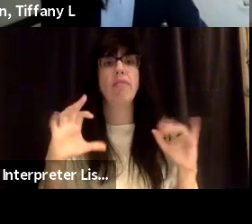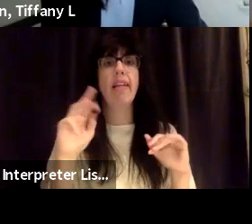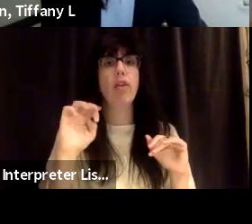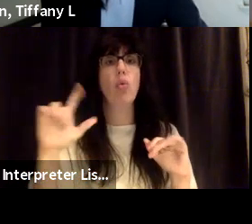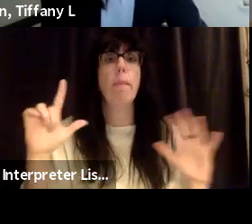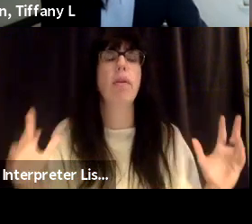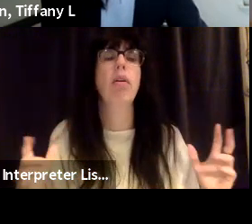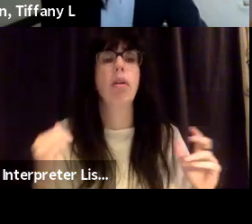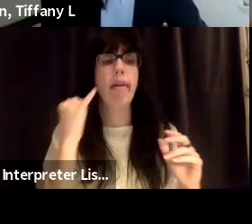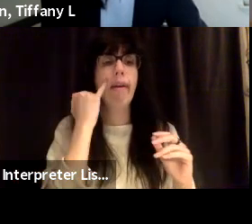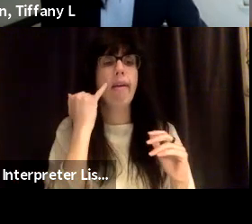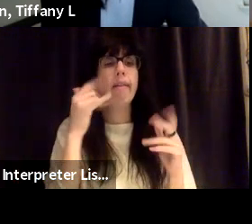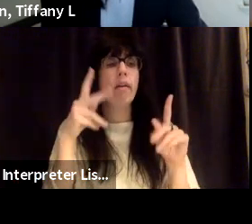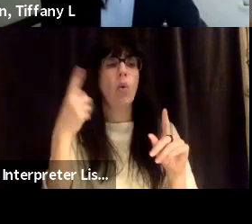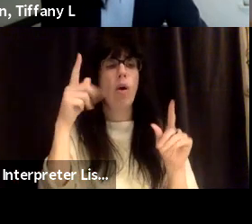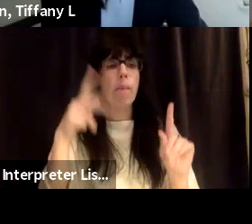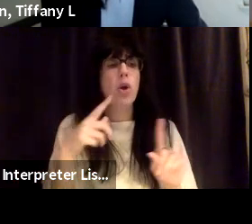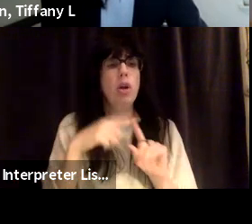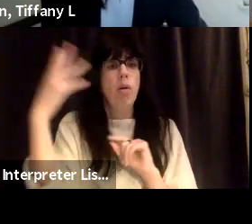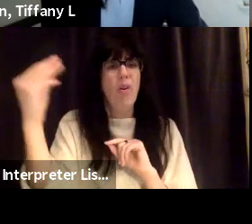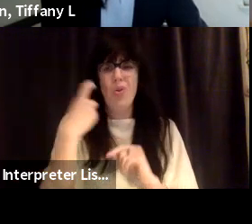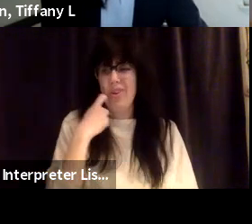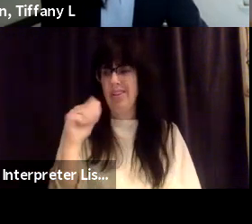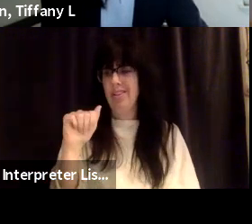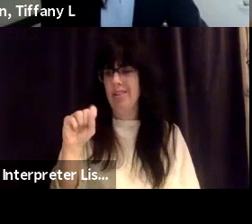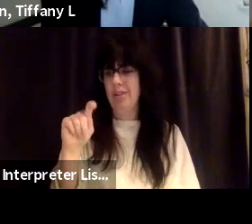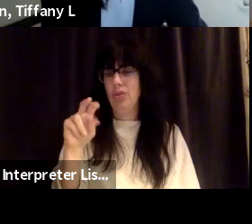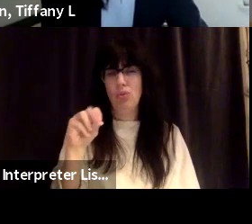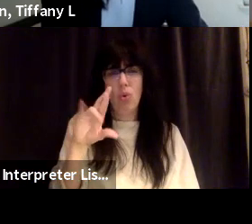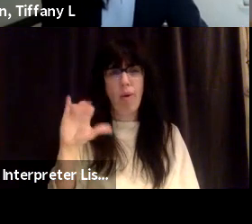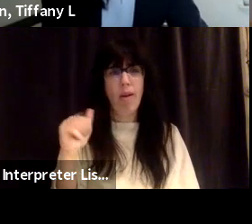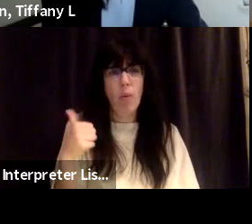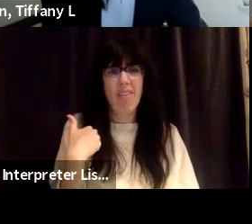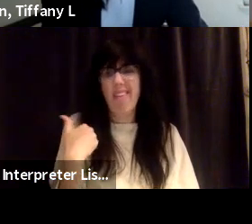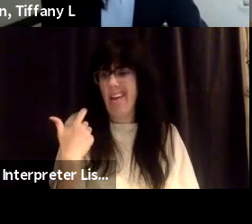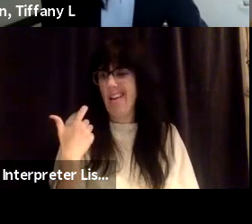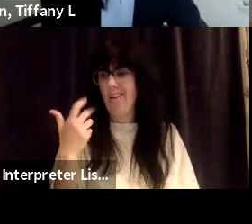goes outside, we've had in a story over the last 3 weeks, we've had about